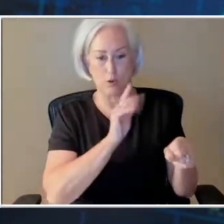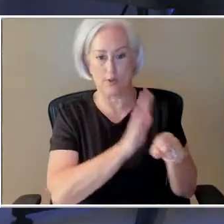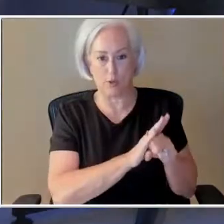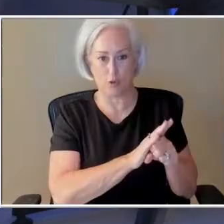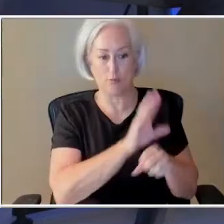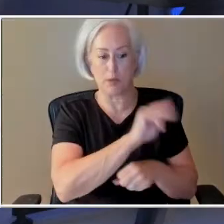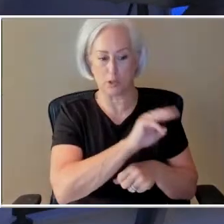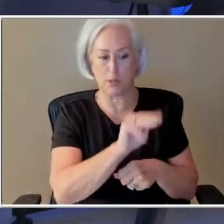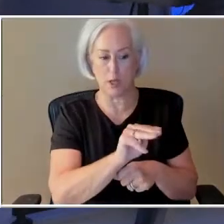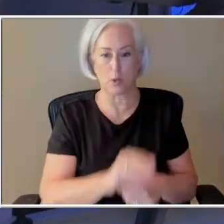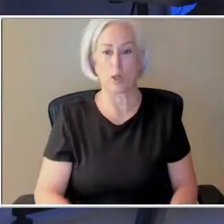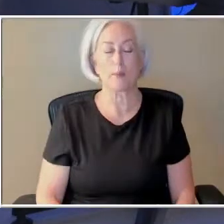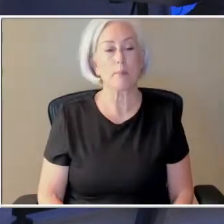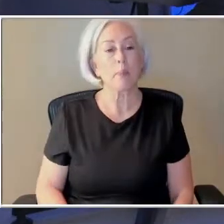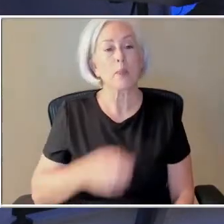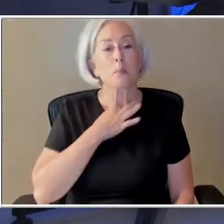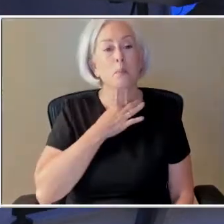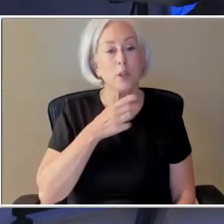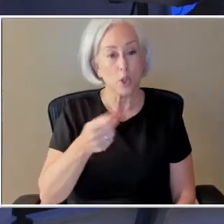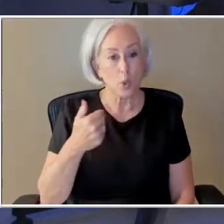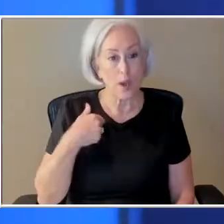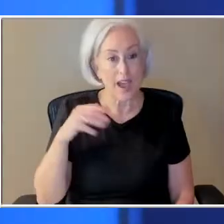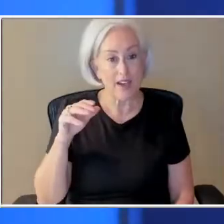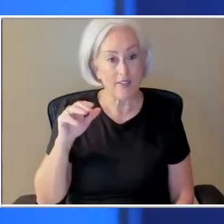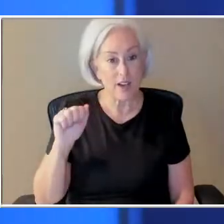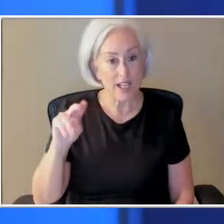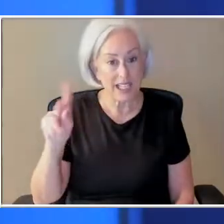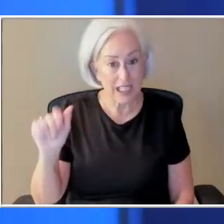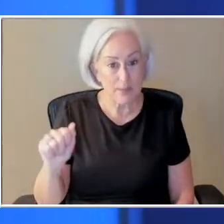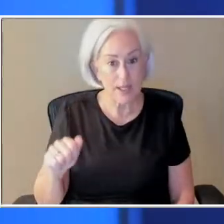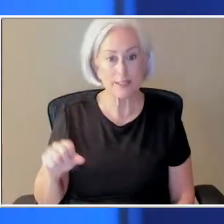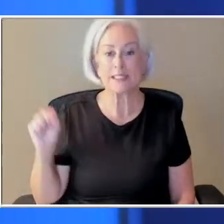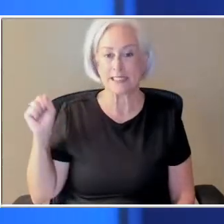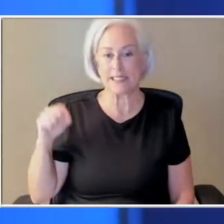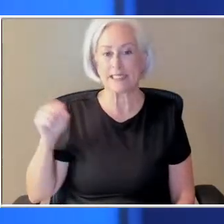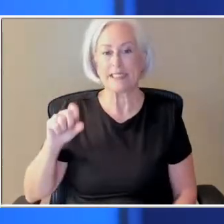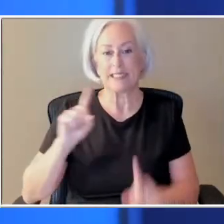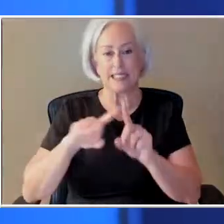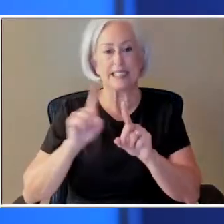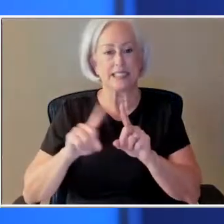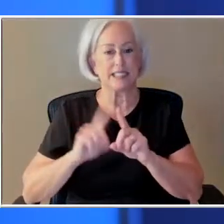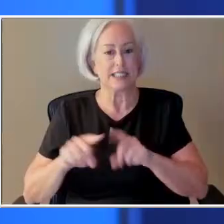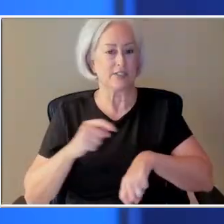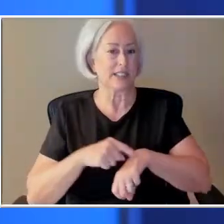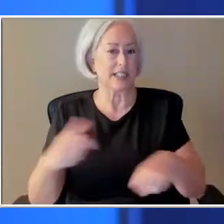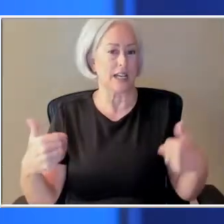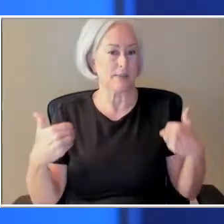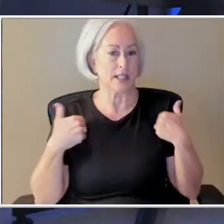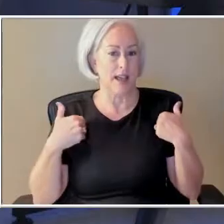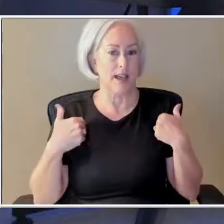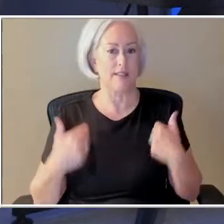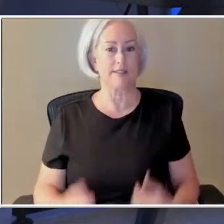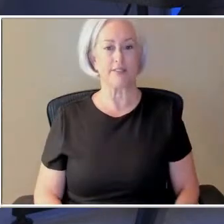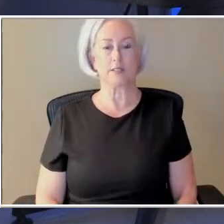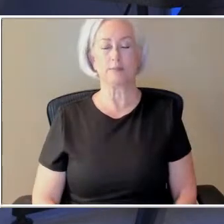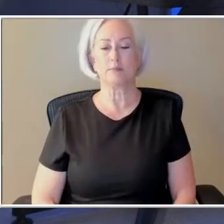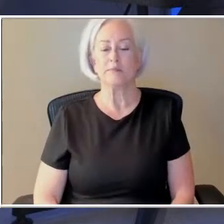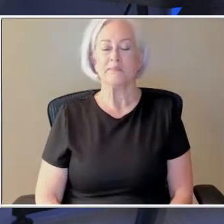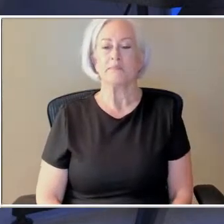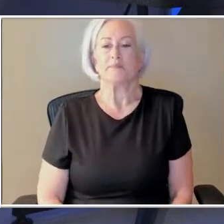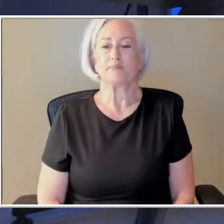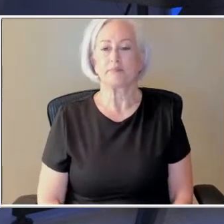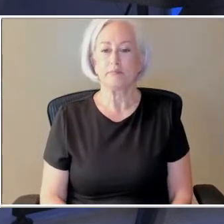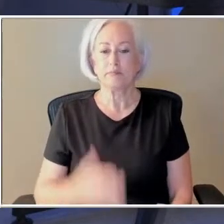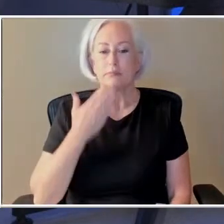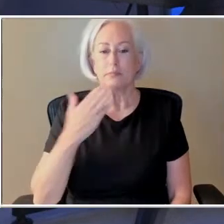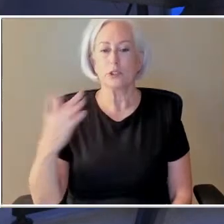Did you have anemia? At different times I have in my blood tests. Jean has another question. This is a great one. Is